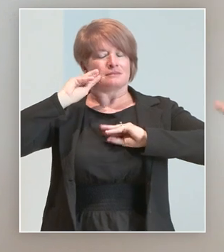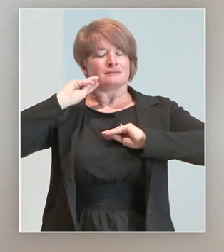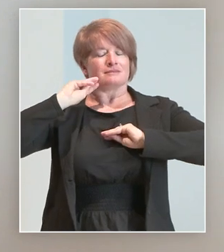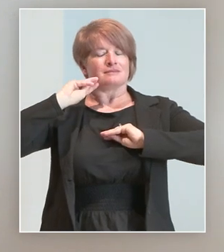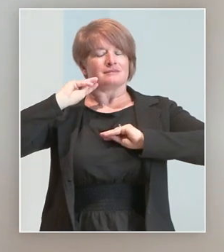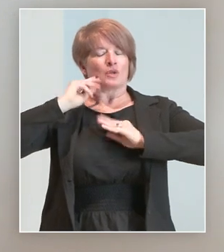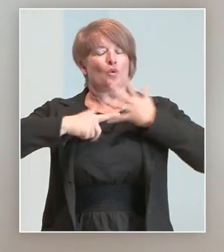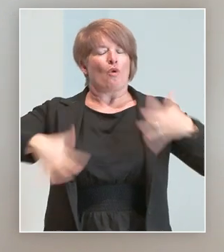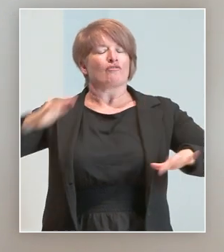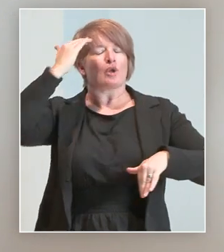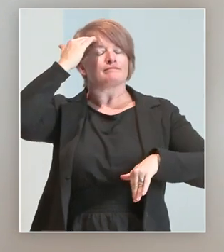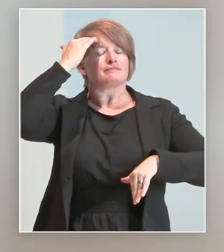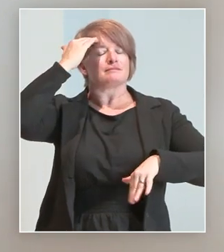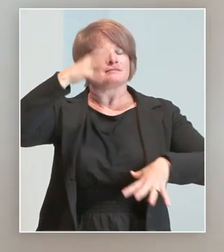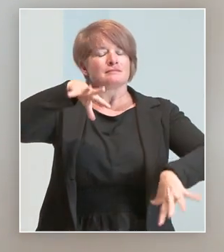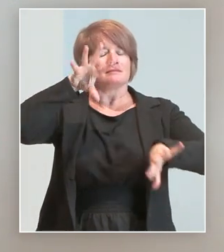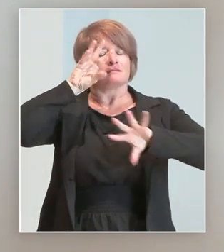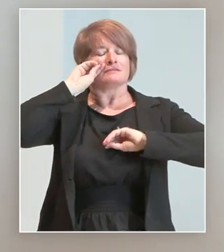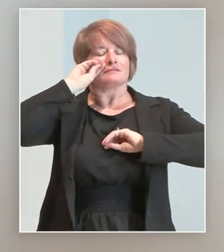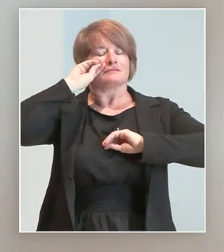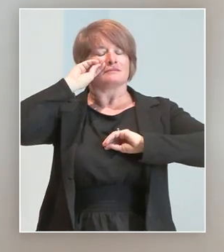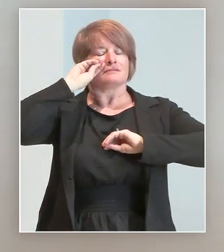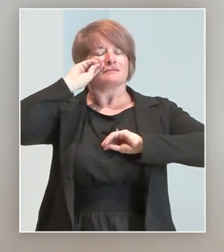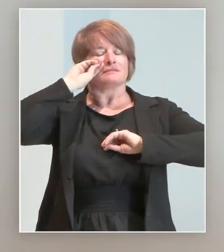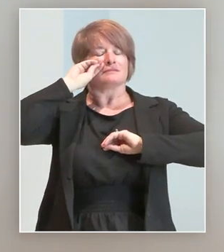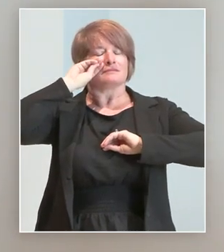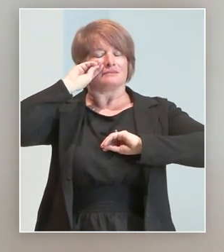what you know, and I want you to breathe out